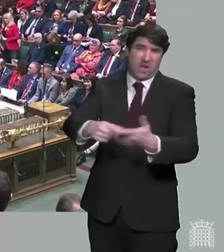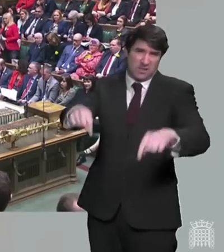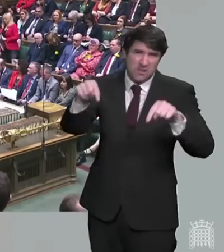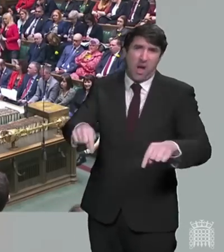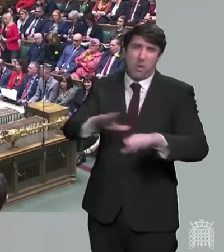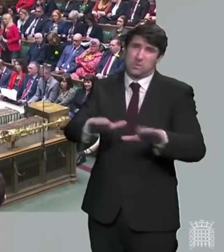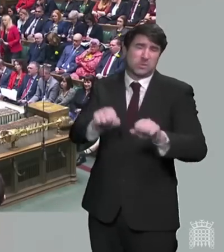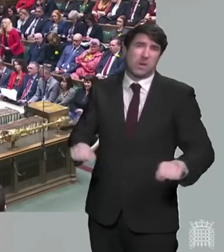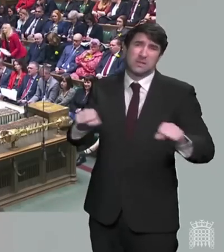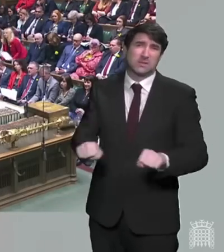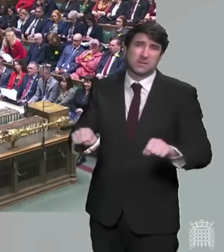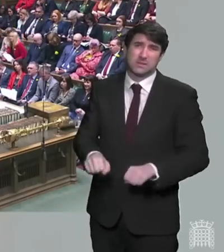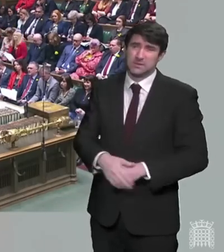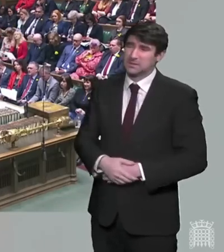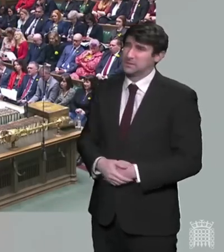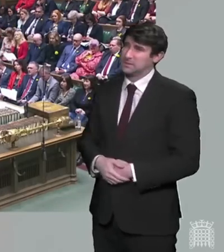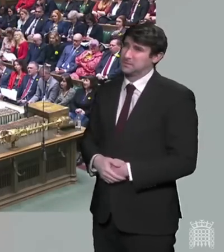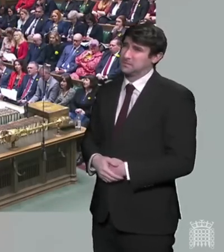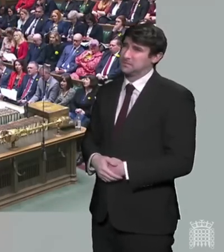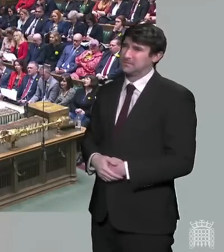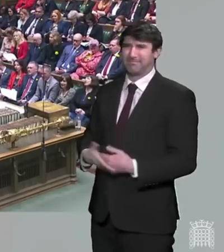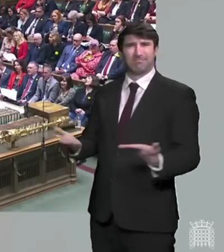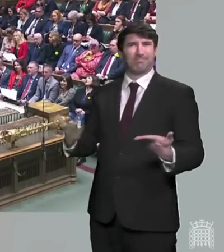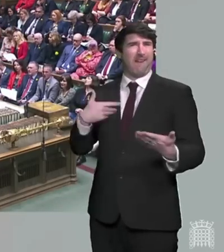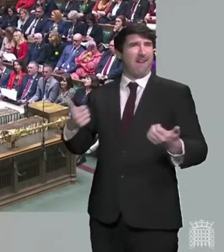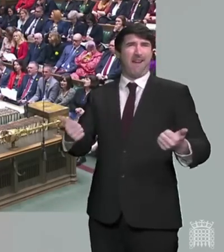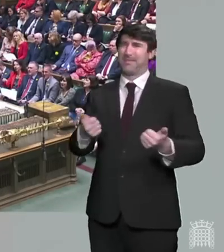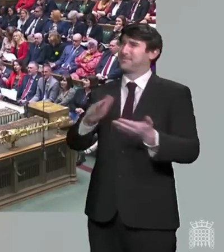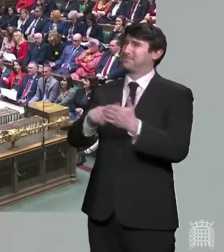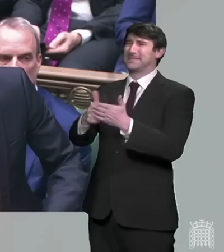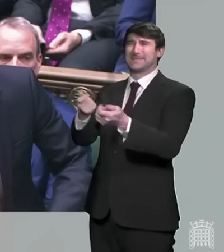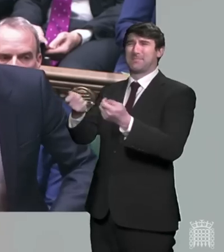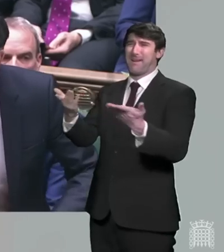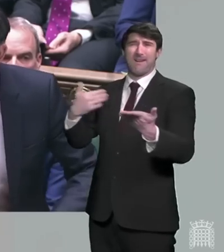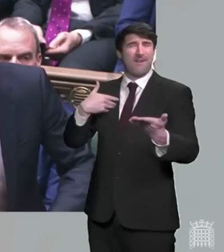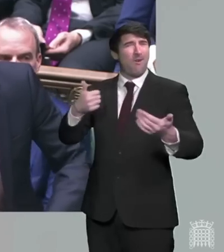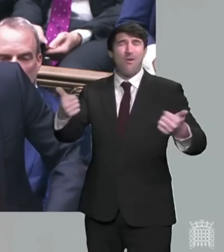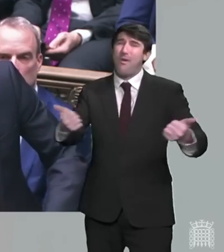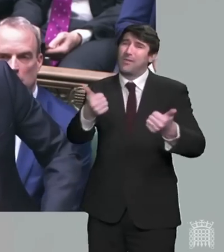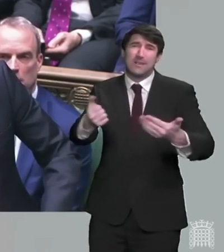Well, Mr. Speaker, we are helping people now. We are helping people with the energy price